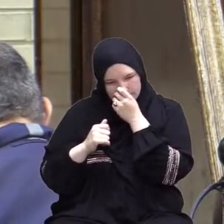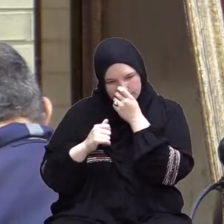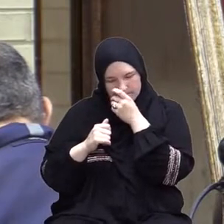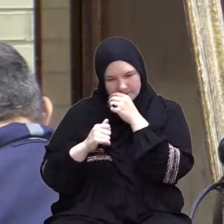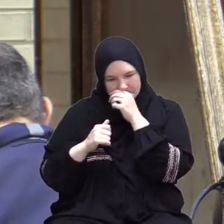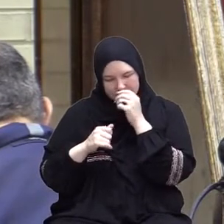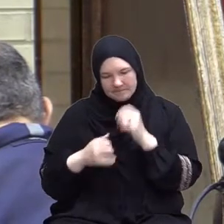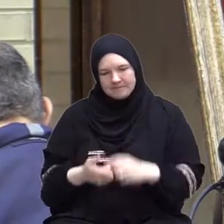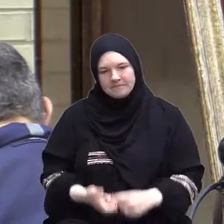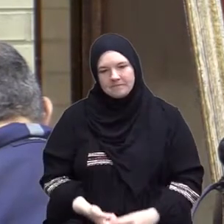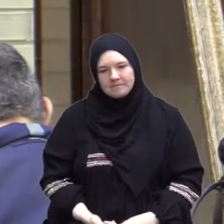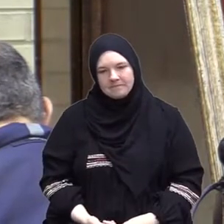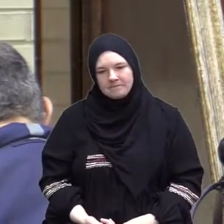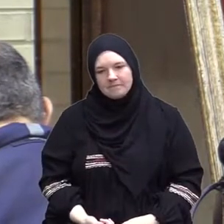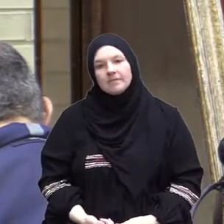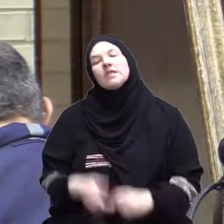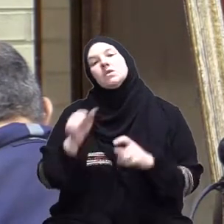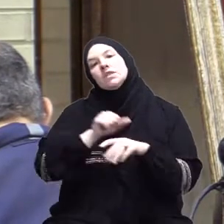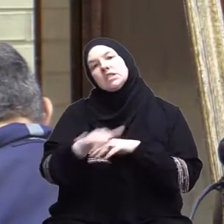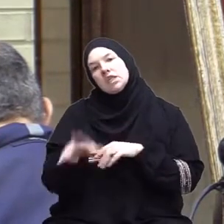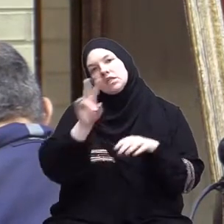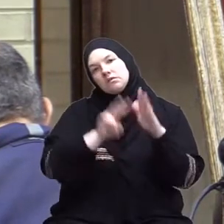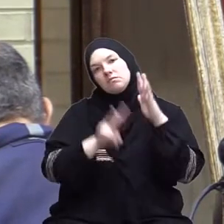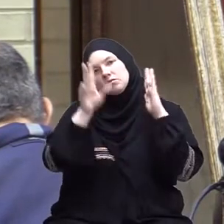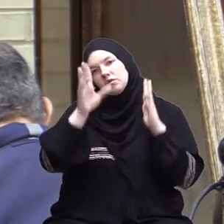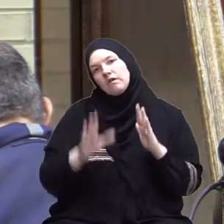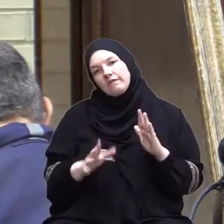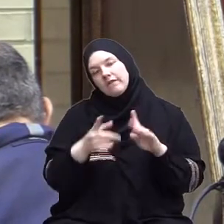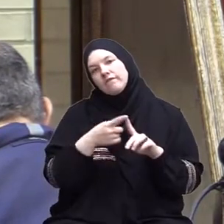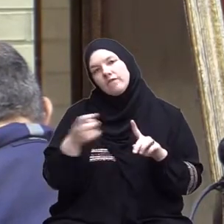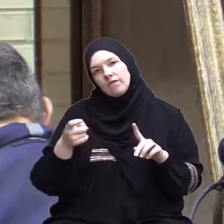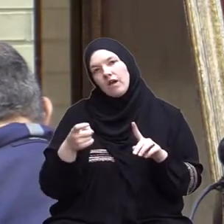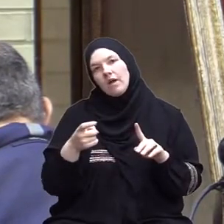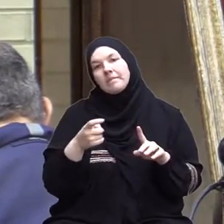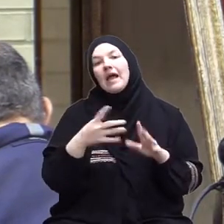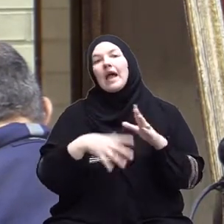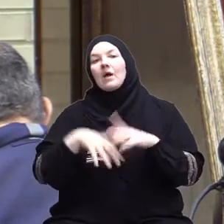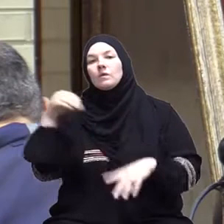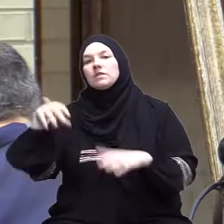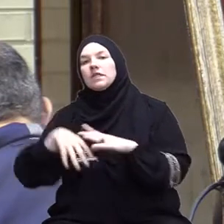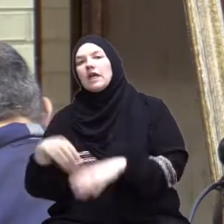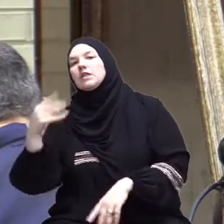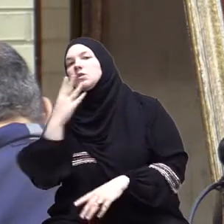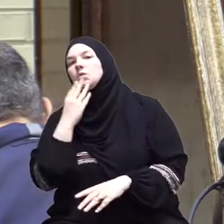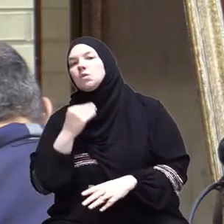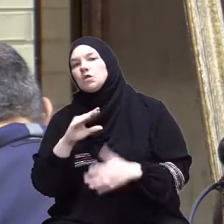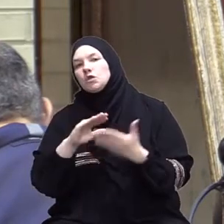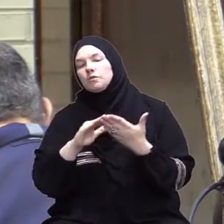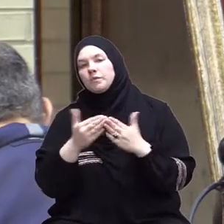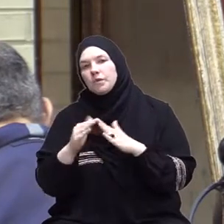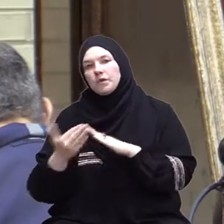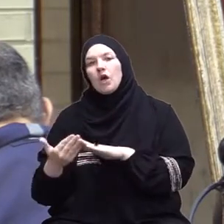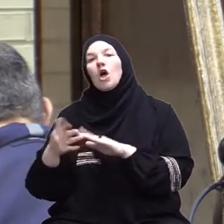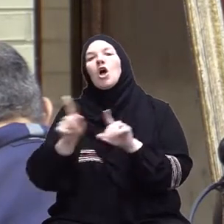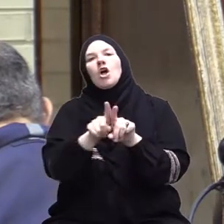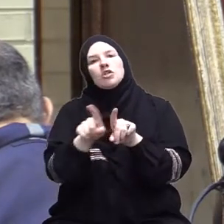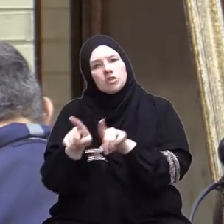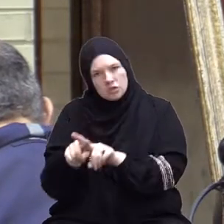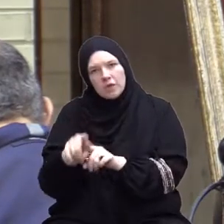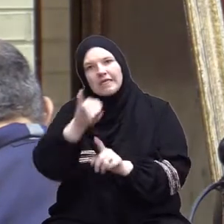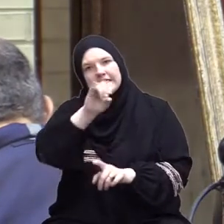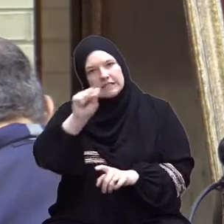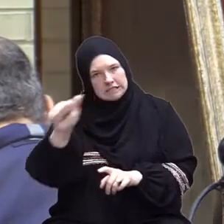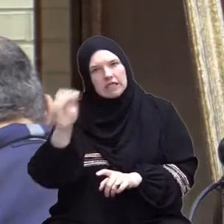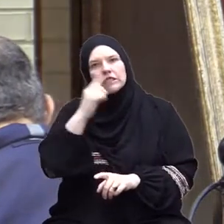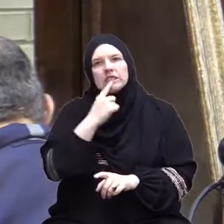So sending a prophet from outside the Jewish community was also prophesied by Isa